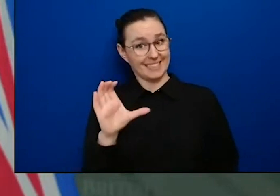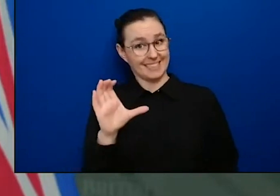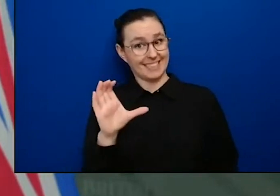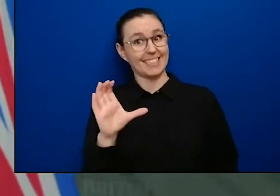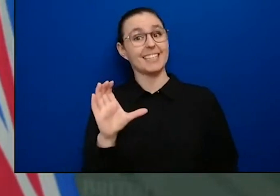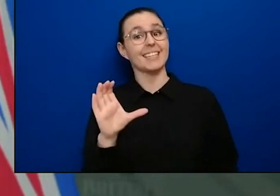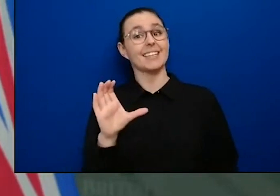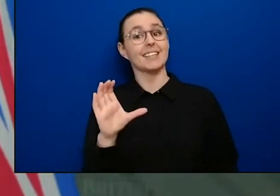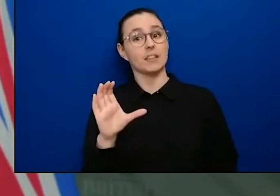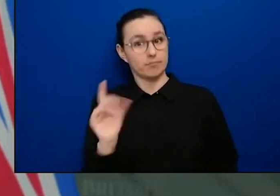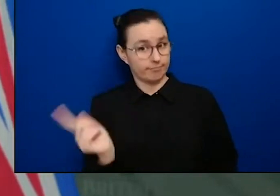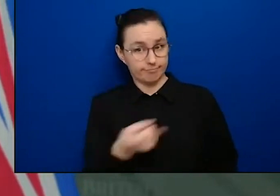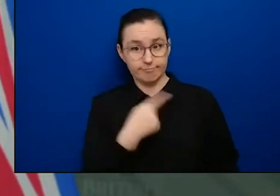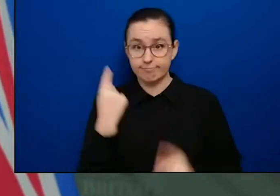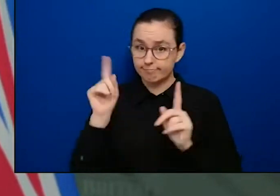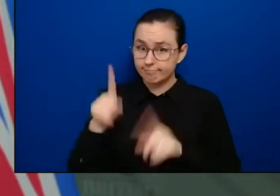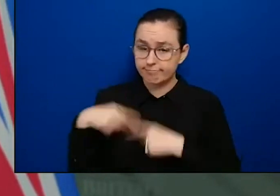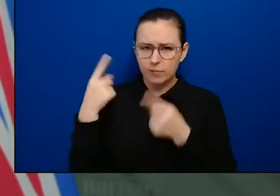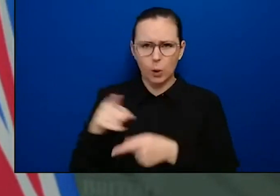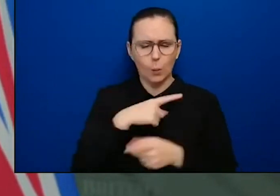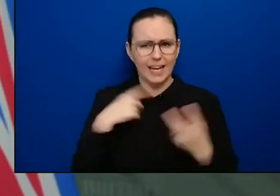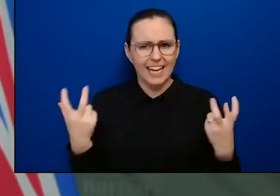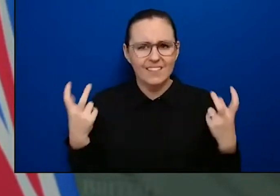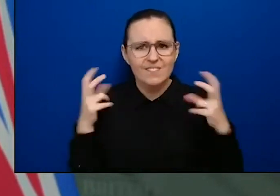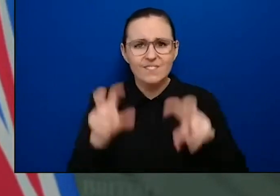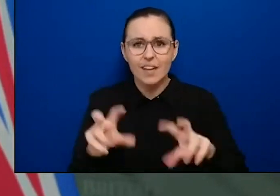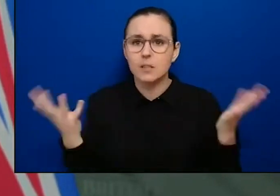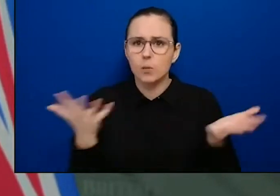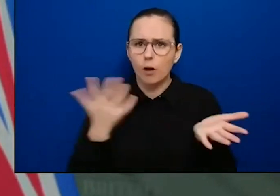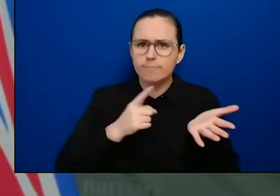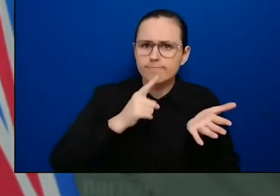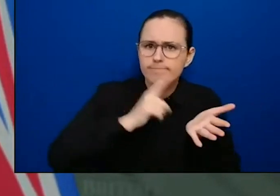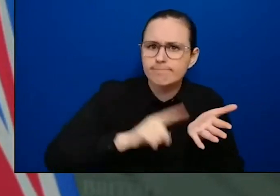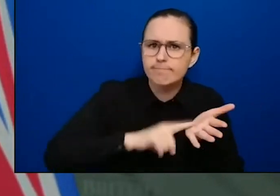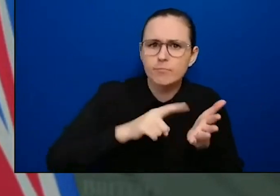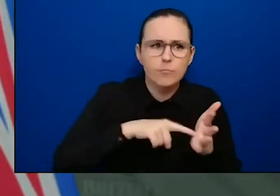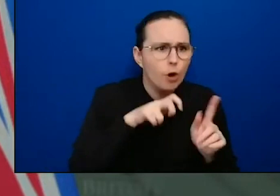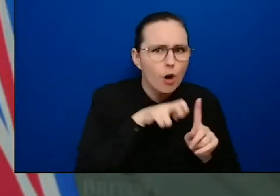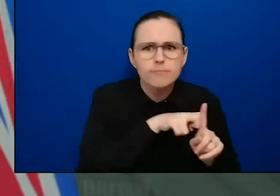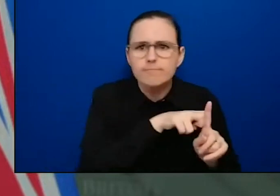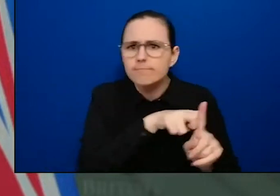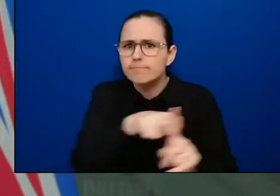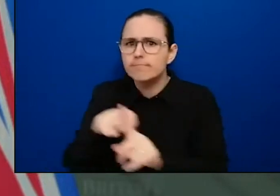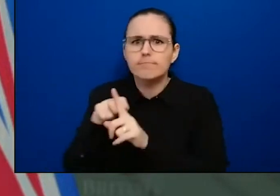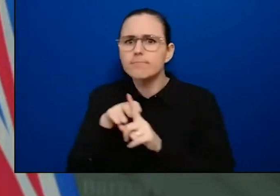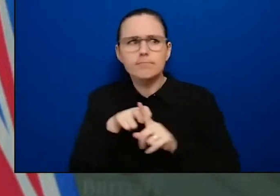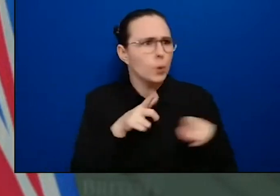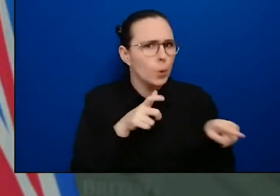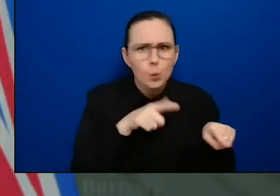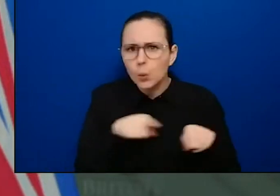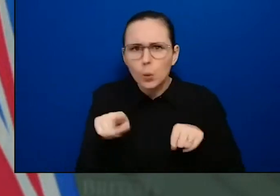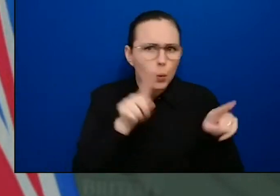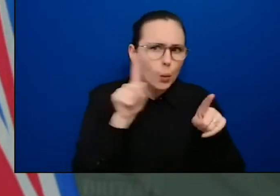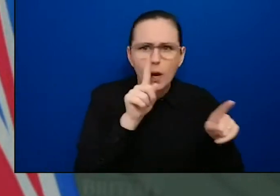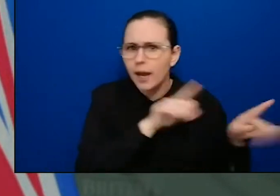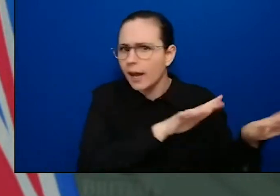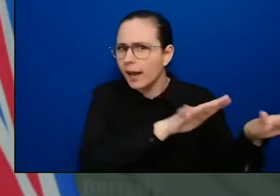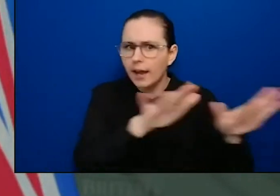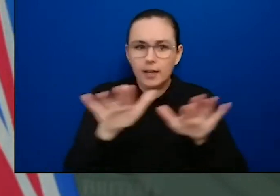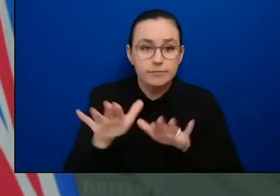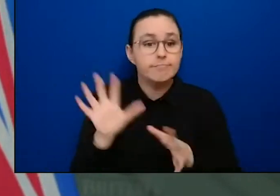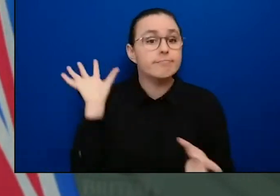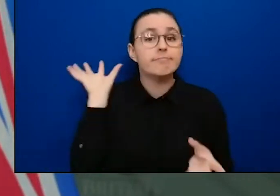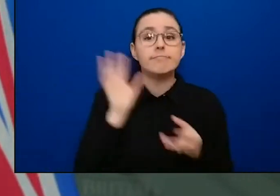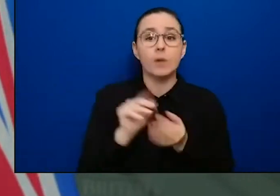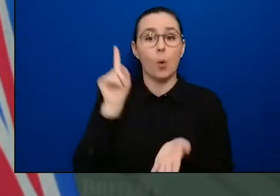the investment that we've made in contact tracing. I want to note that there are a total of 1,661 contact tracers in BC. We were working